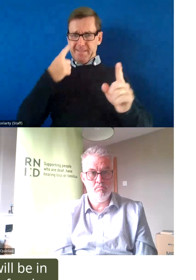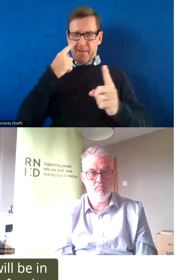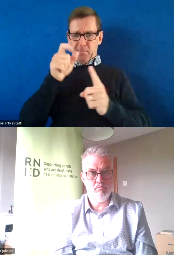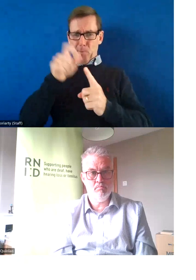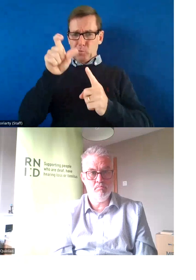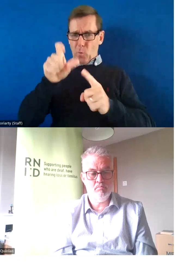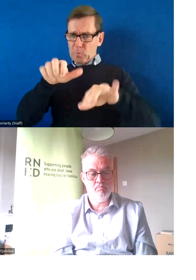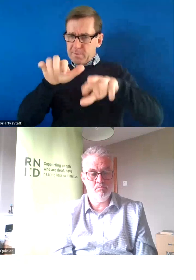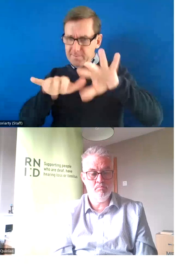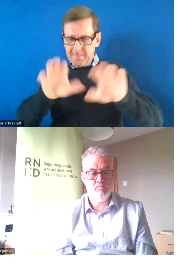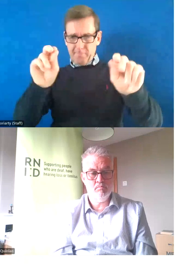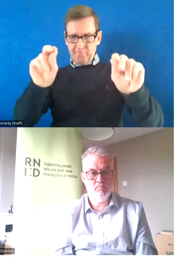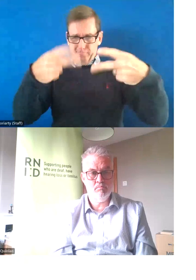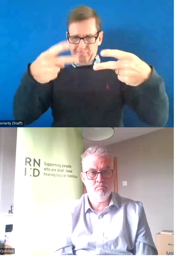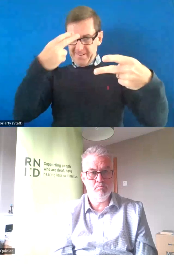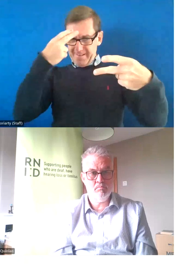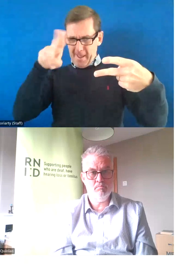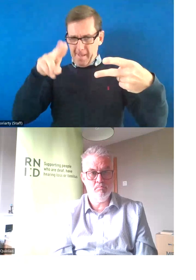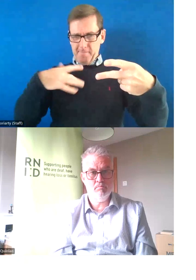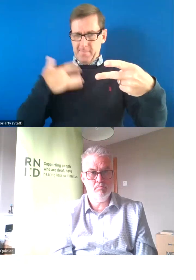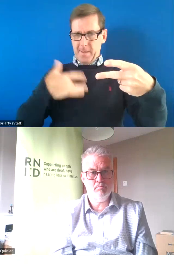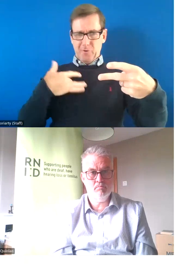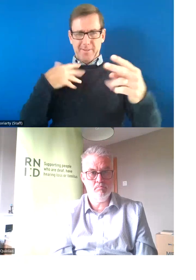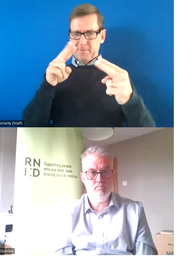description for that.